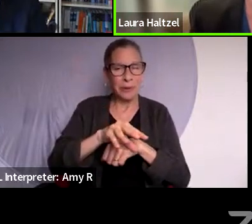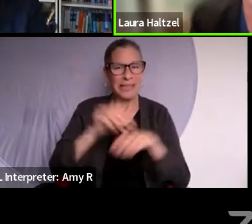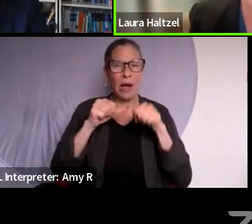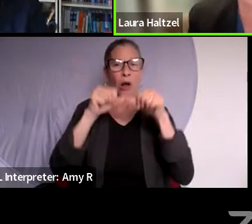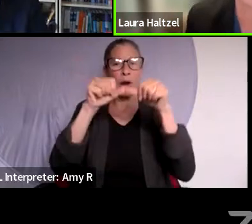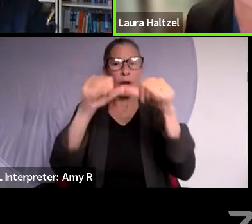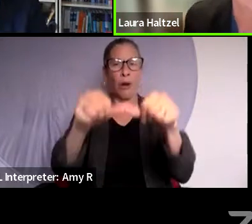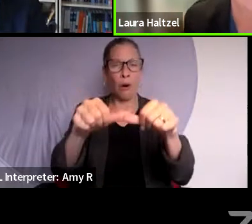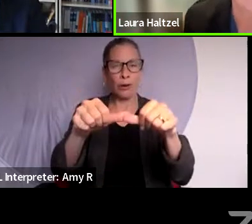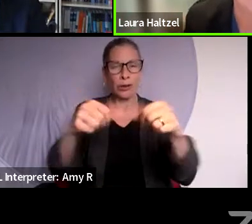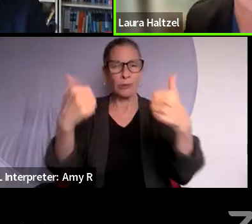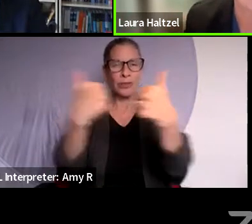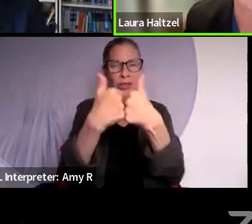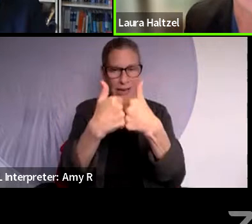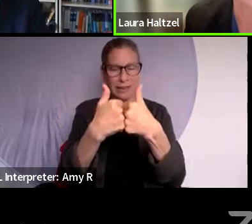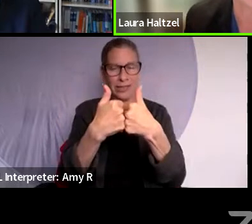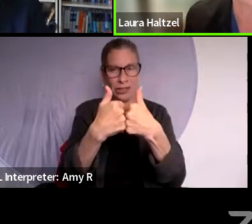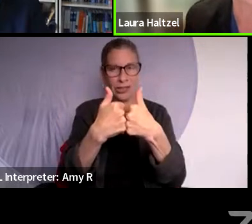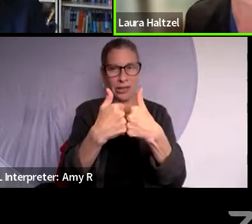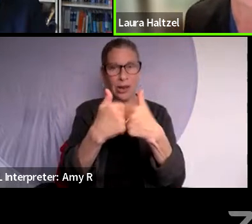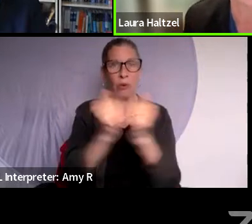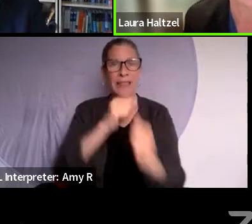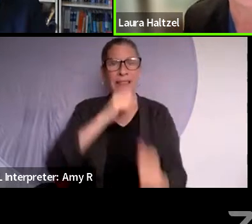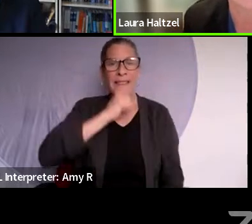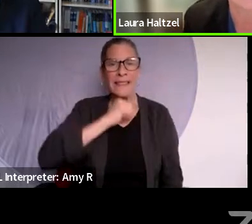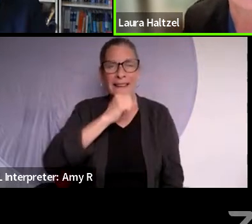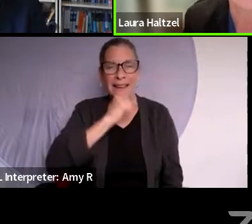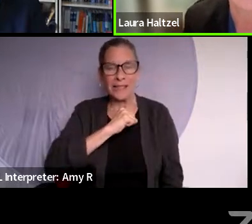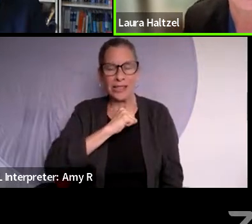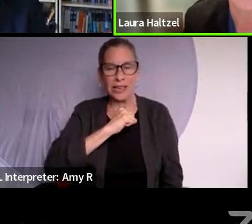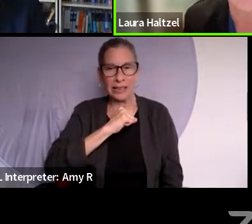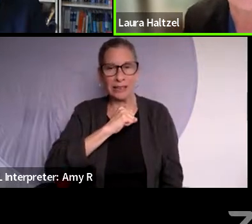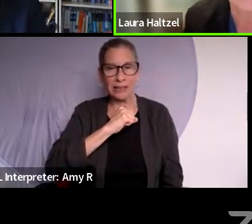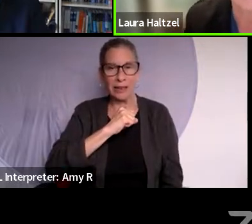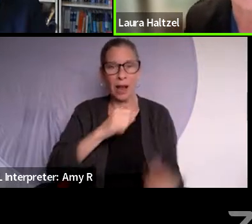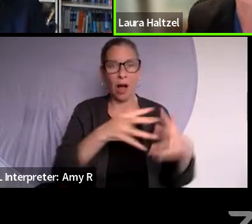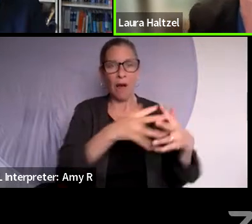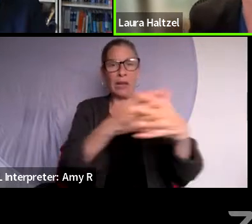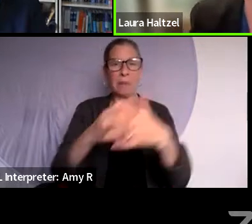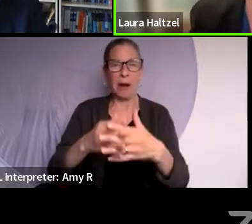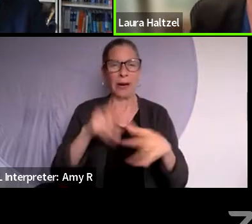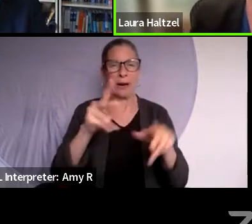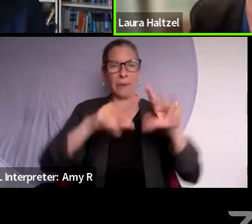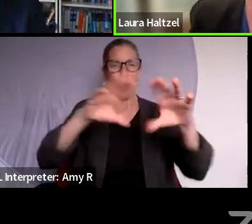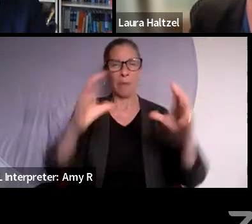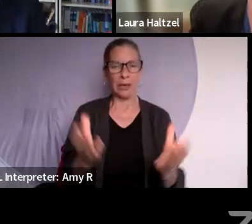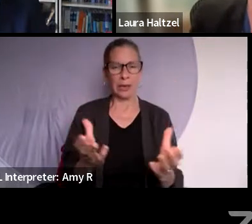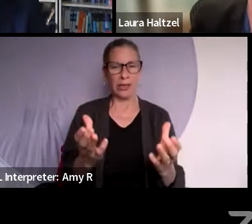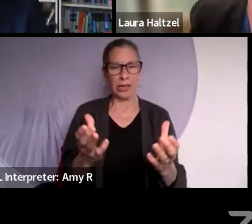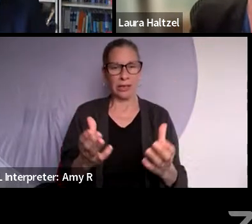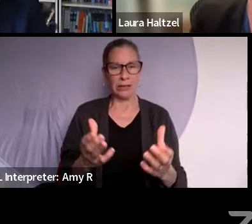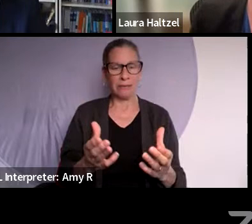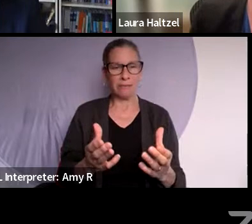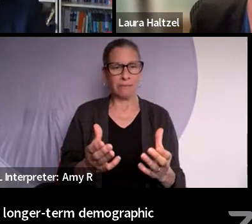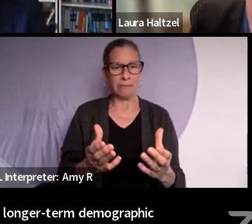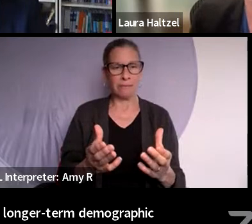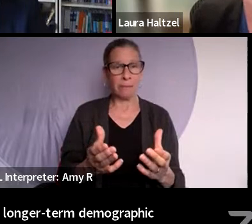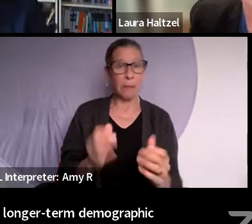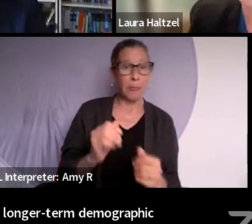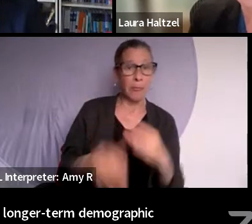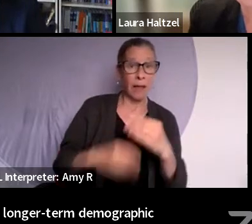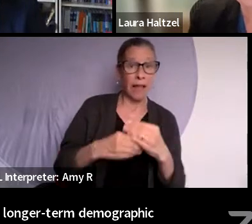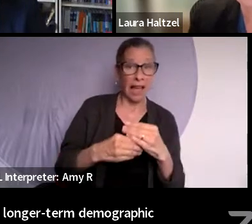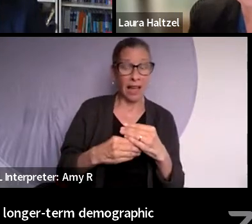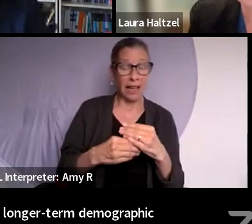demographic challenge with the aging essentially of the American population. Can I just highlight